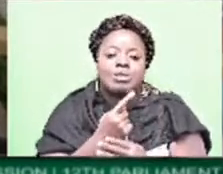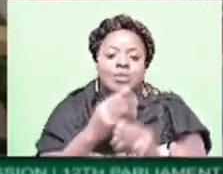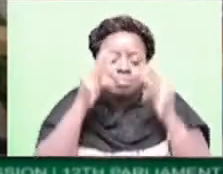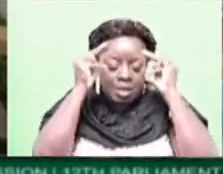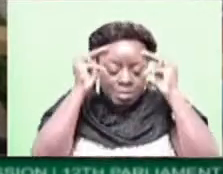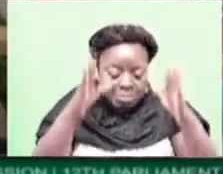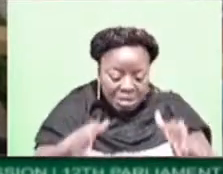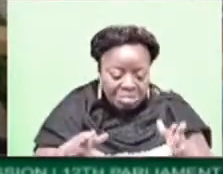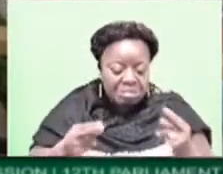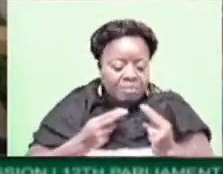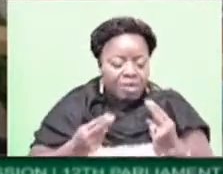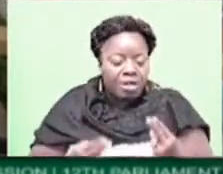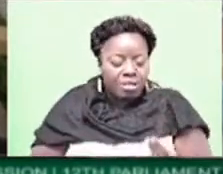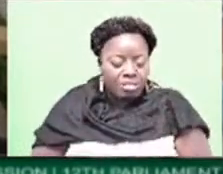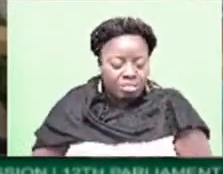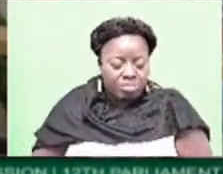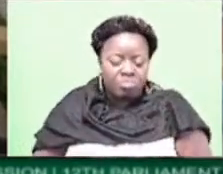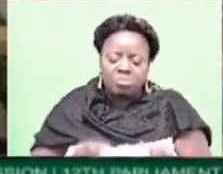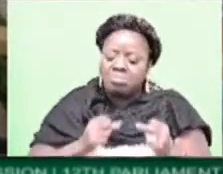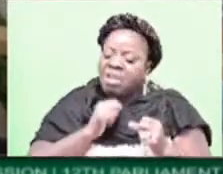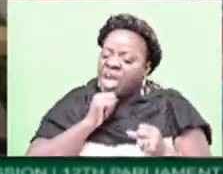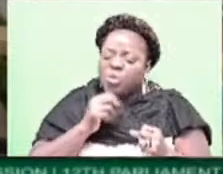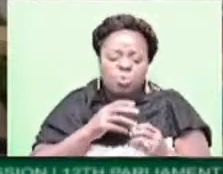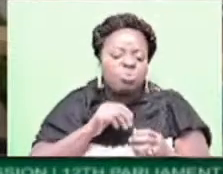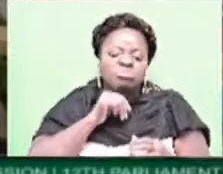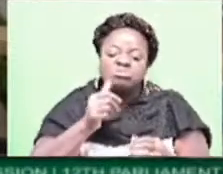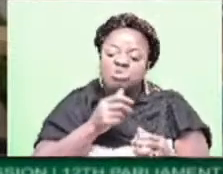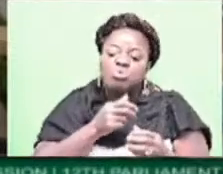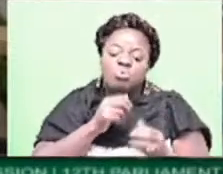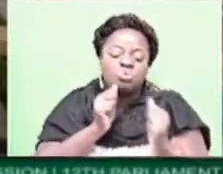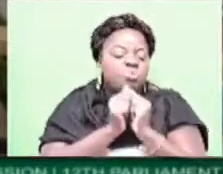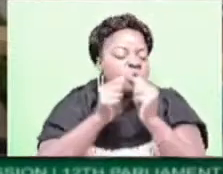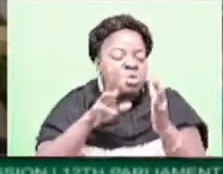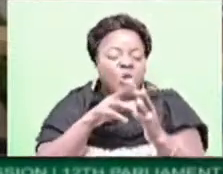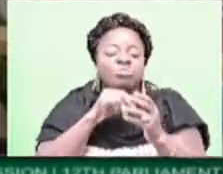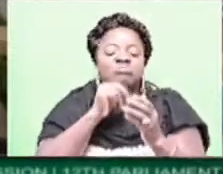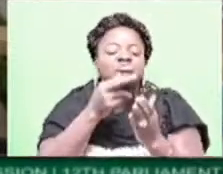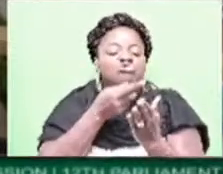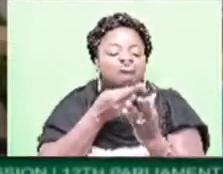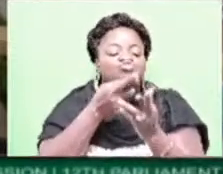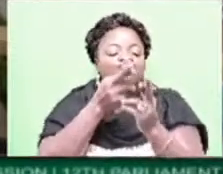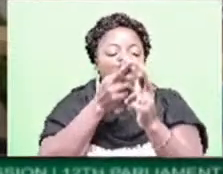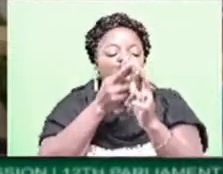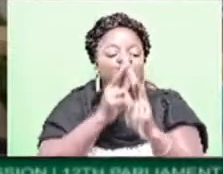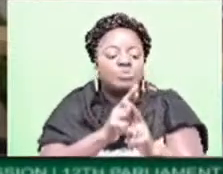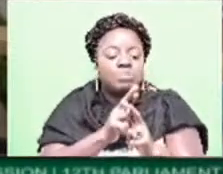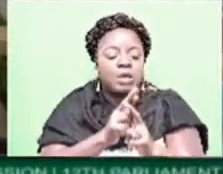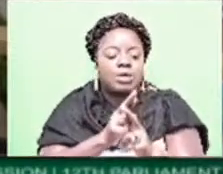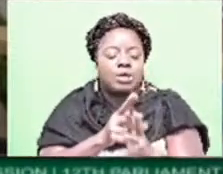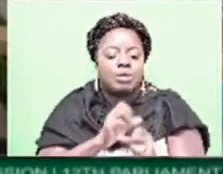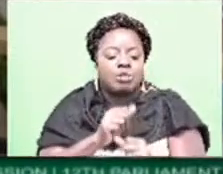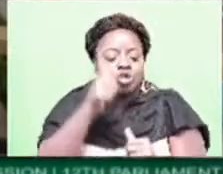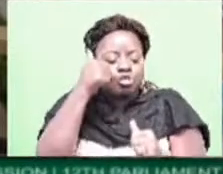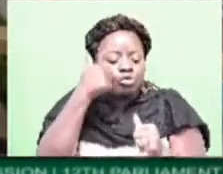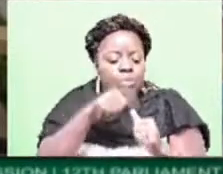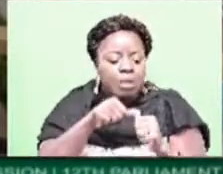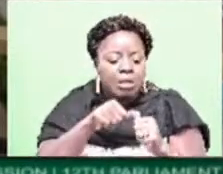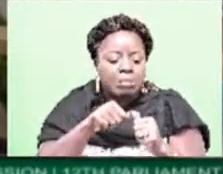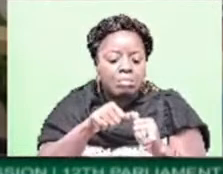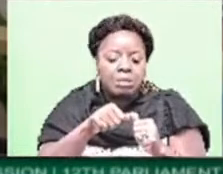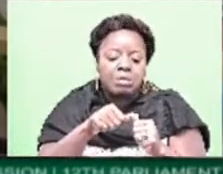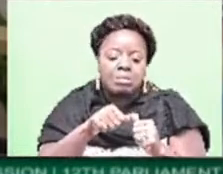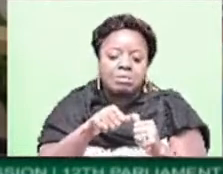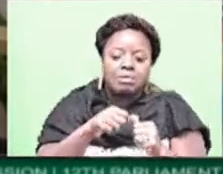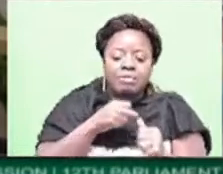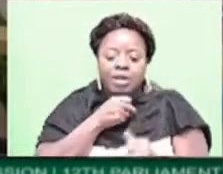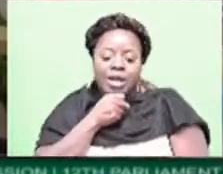Madam Speaker, without any disrespect, clearly when I listened to the Minister of Health, it reminded me of a David Rudder's Calypso,